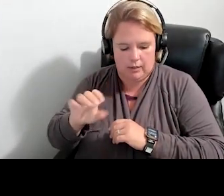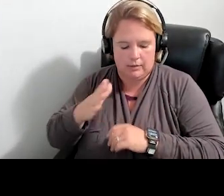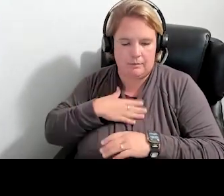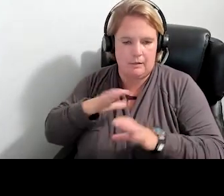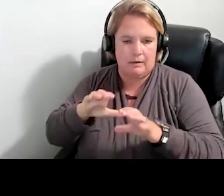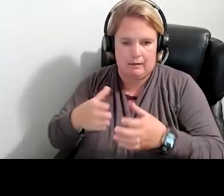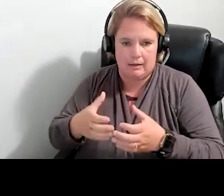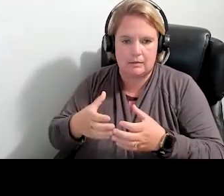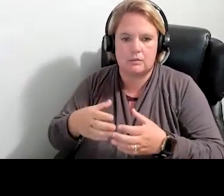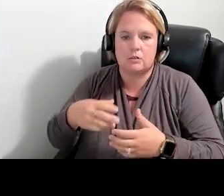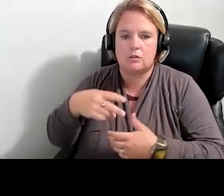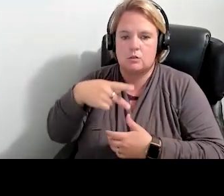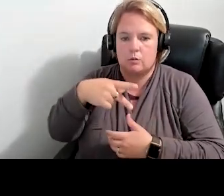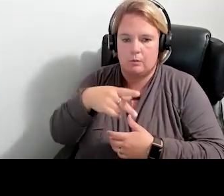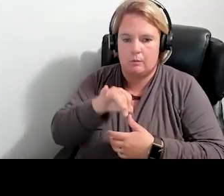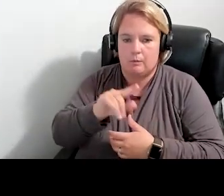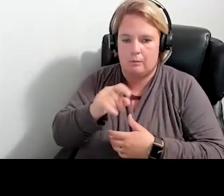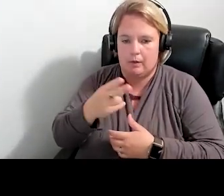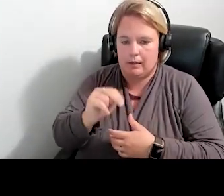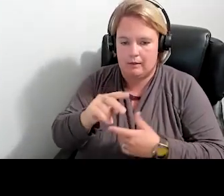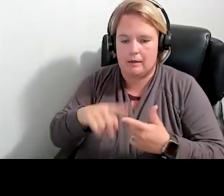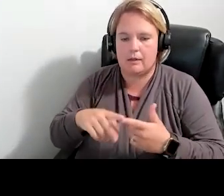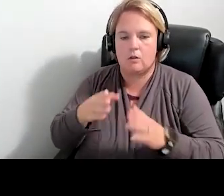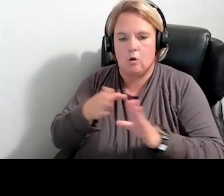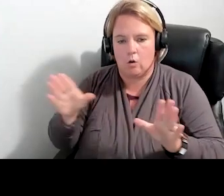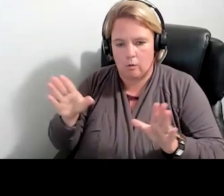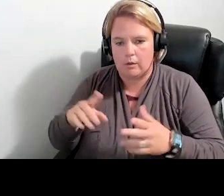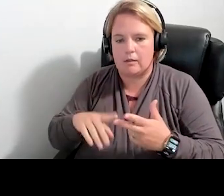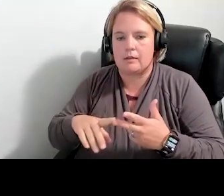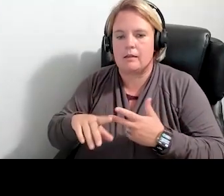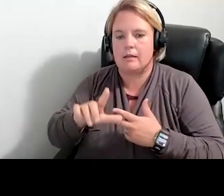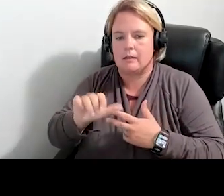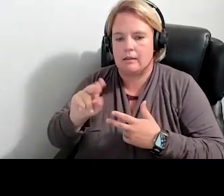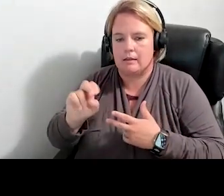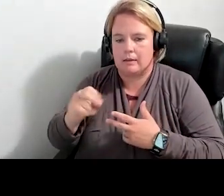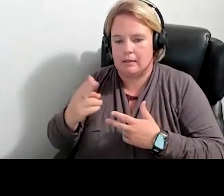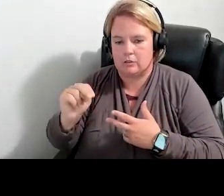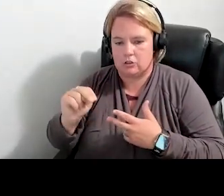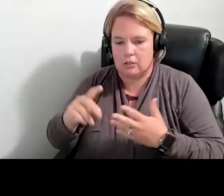Python, OpenAI API, LangChain, OPI, and a whole bunch of other